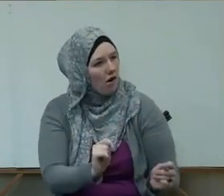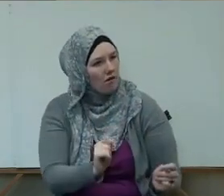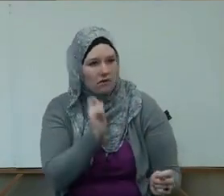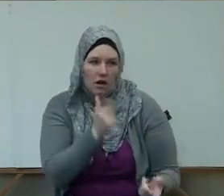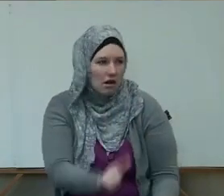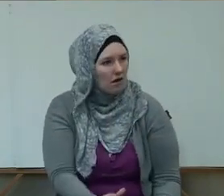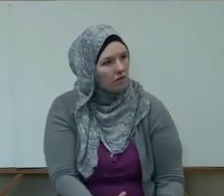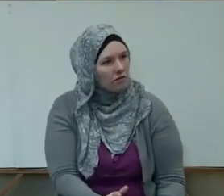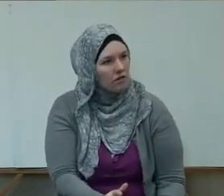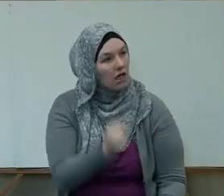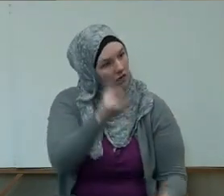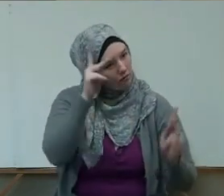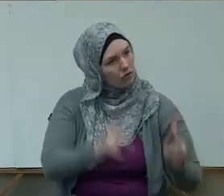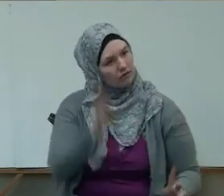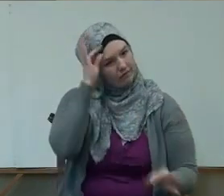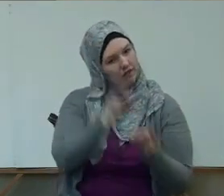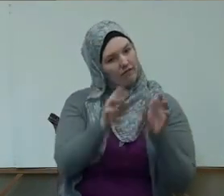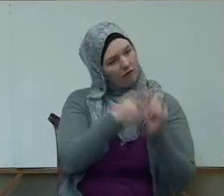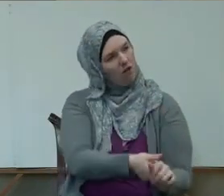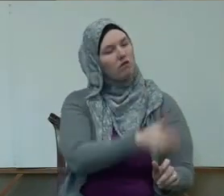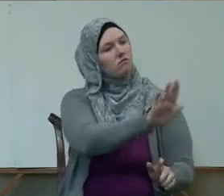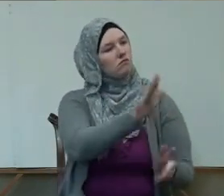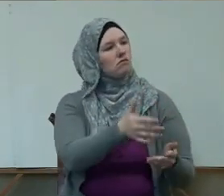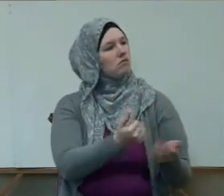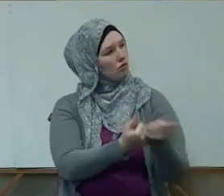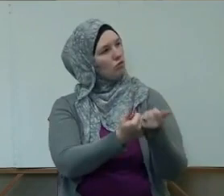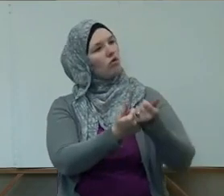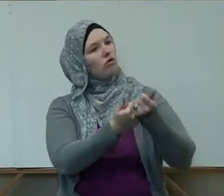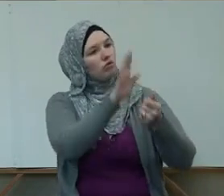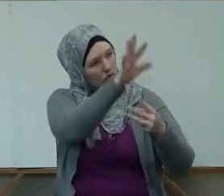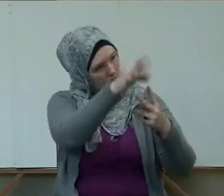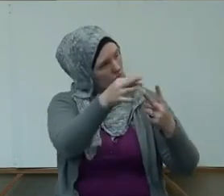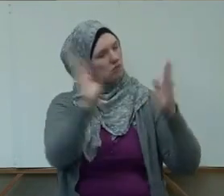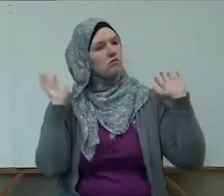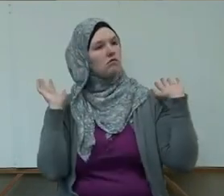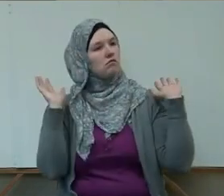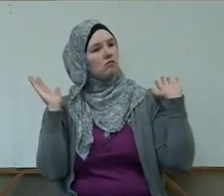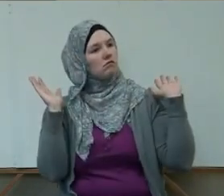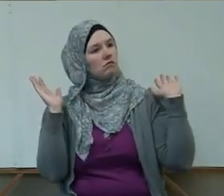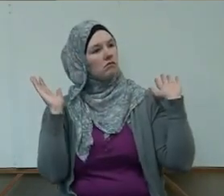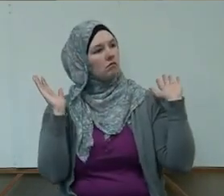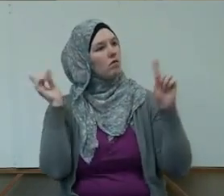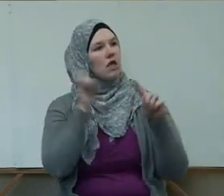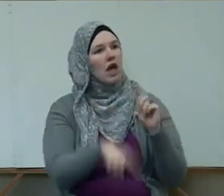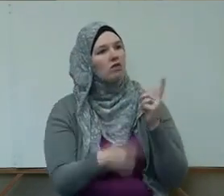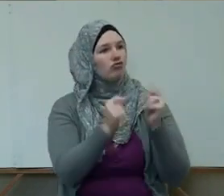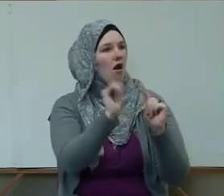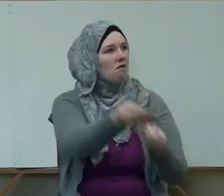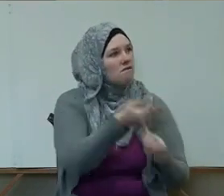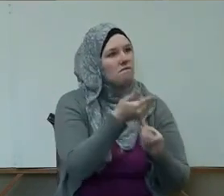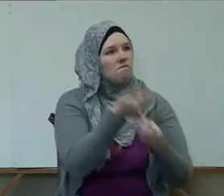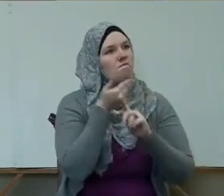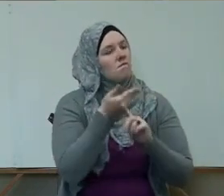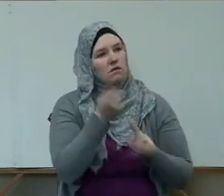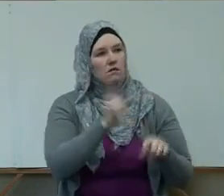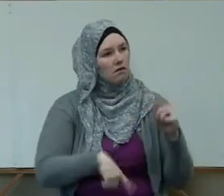is holding on to his faith, we should support them to make the choice that they have. But at the same time,